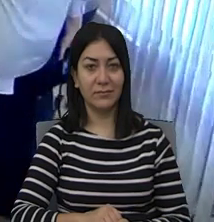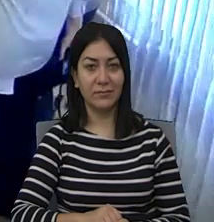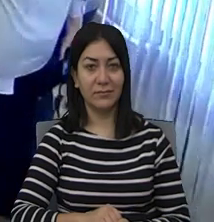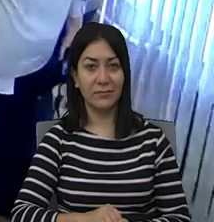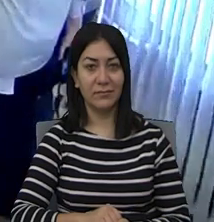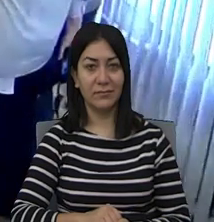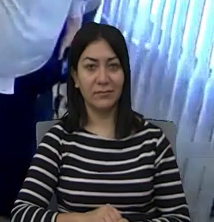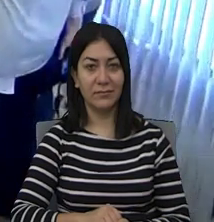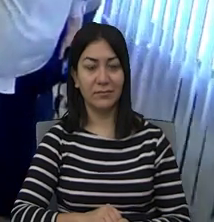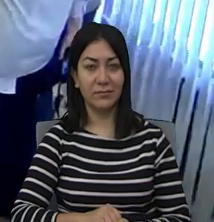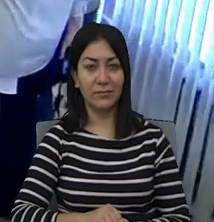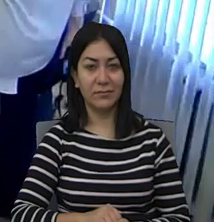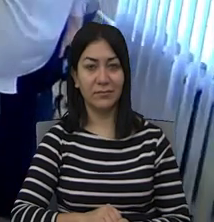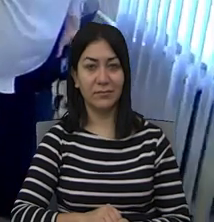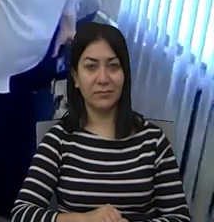Third.